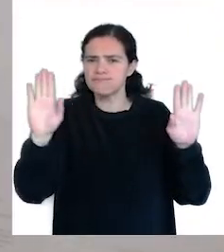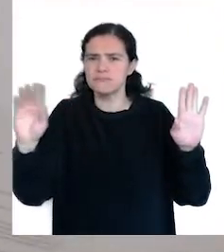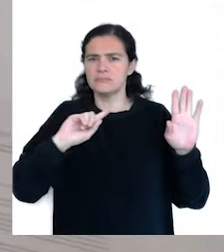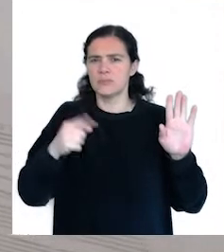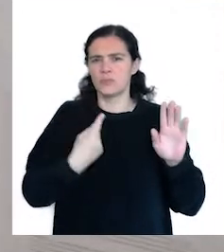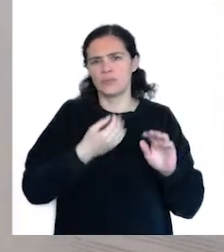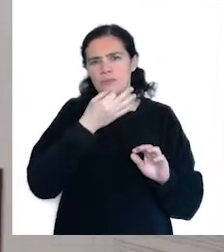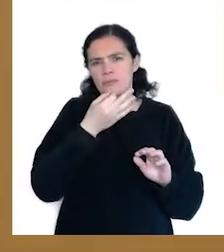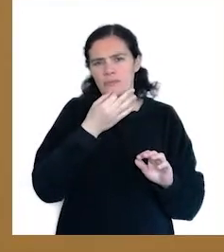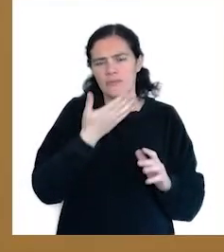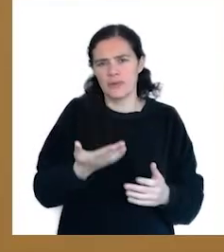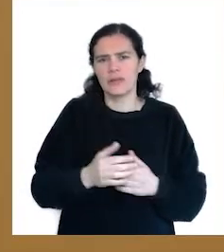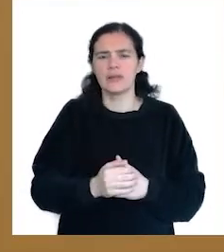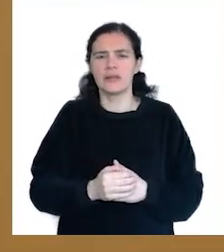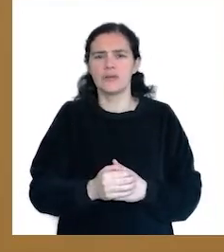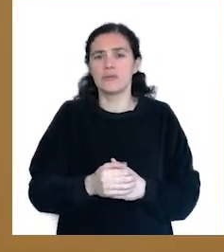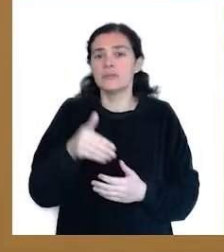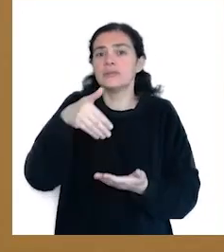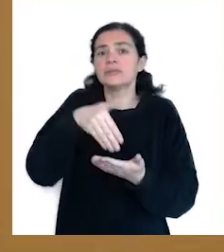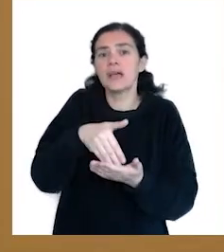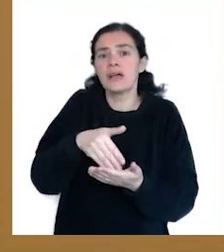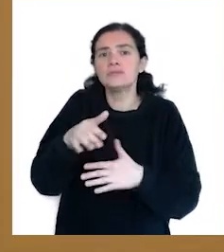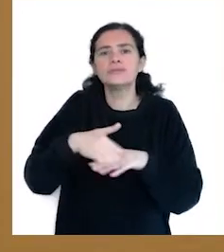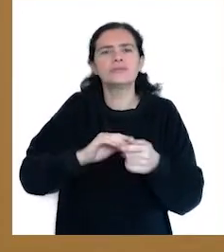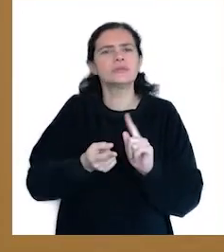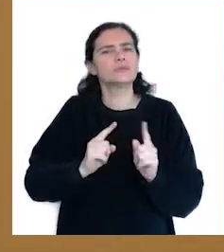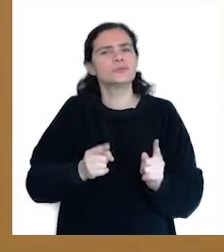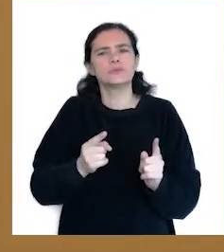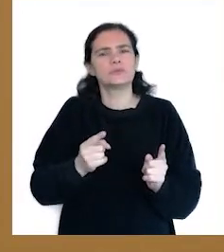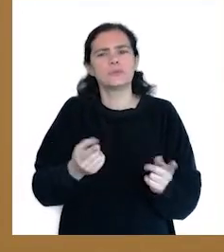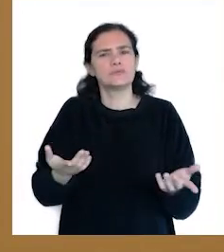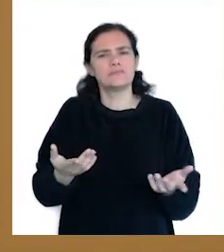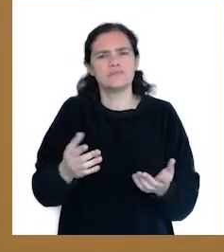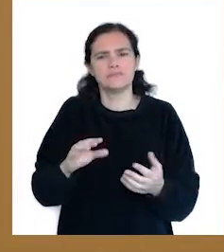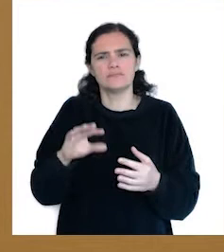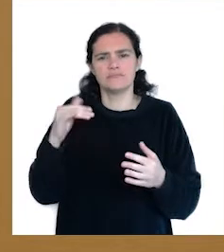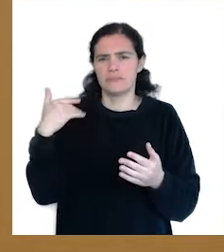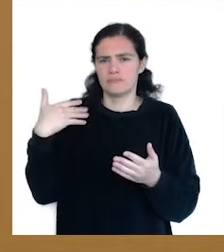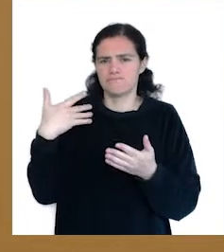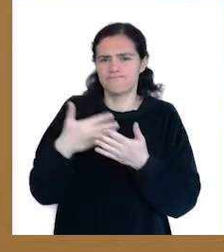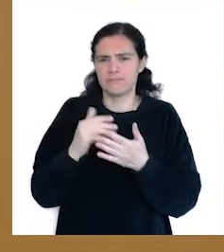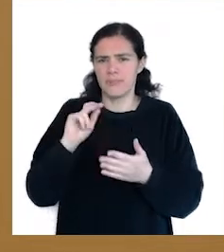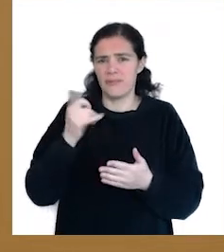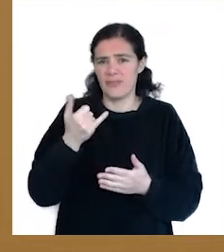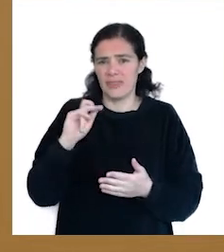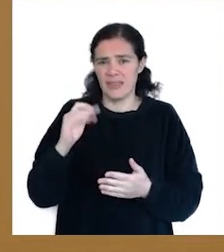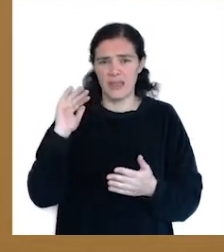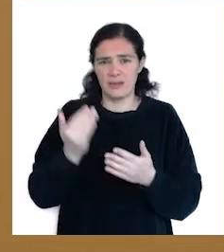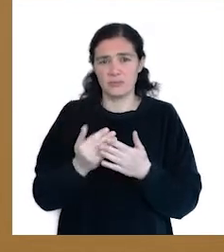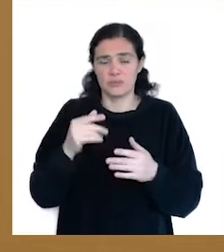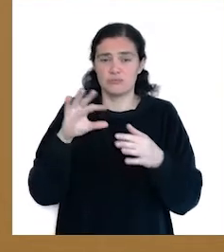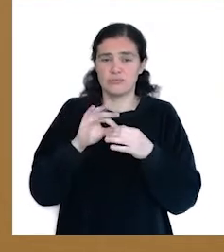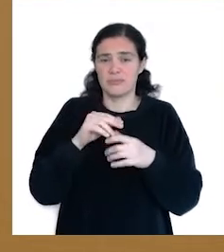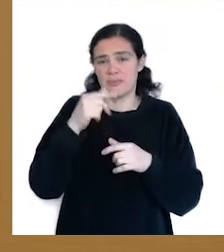about the exhibition and maybe talking about what Serralves has done for these last 20